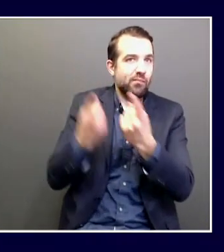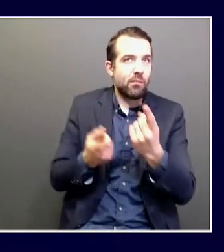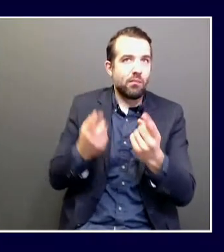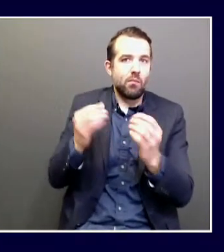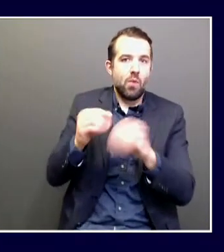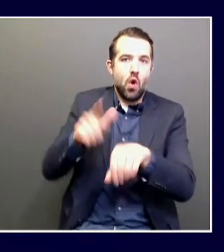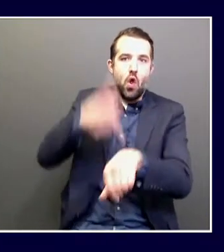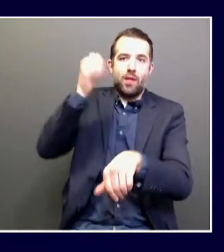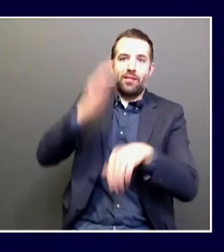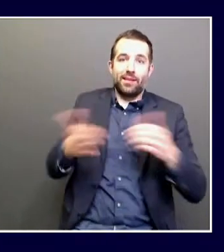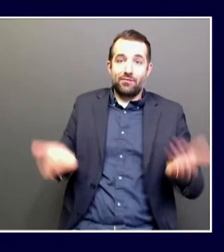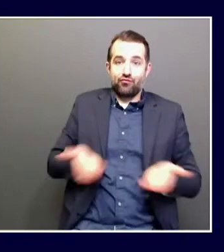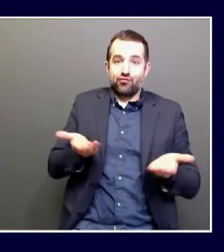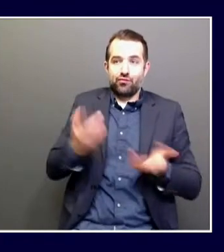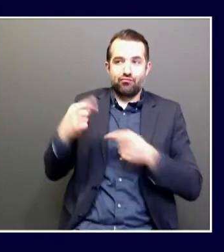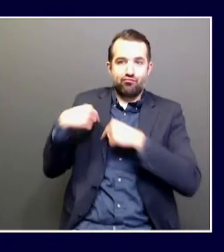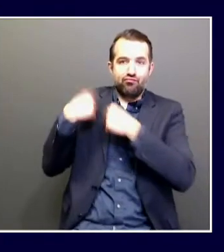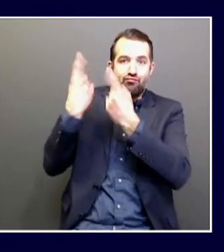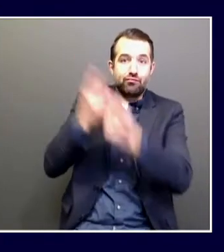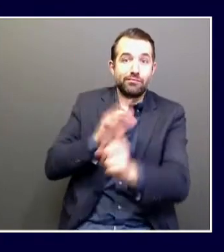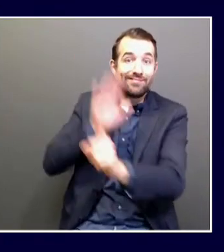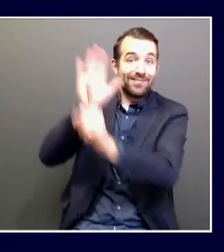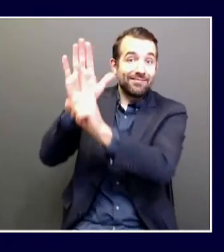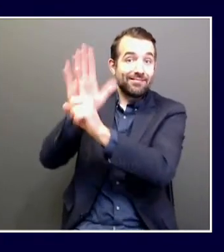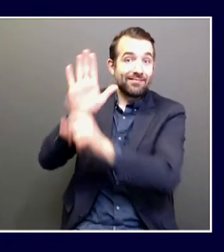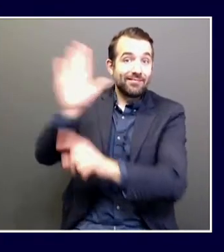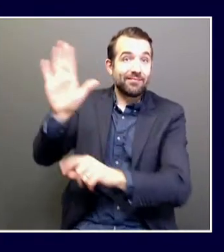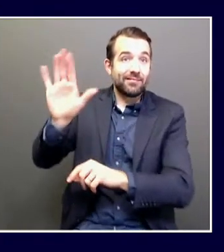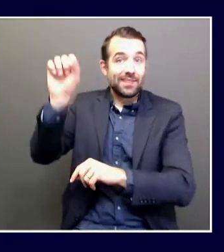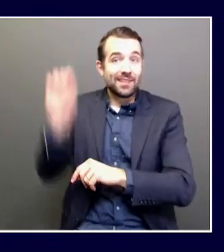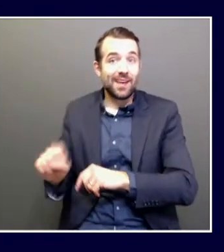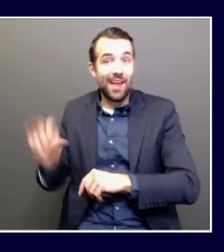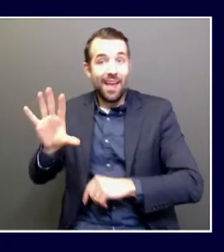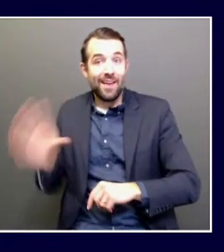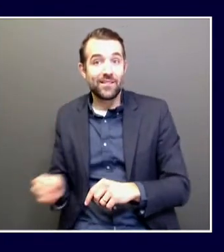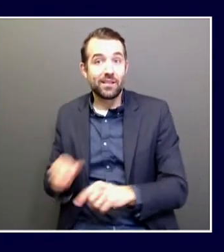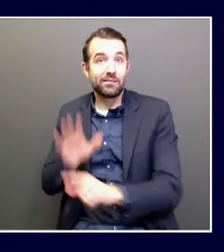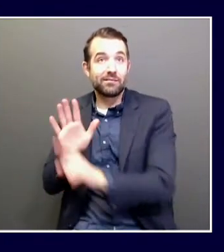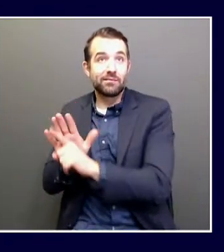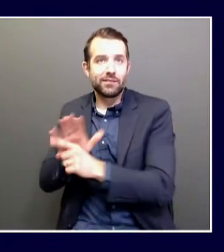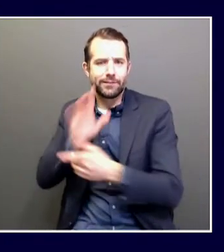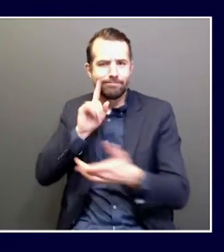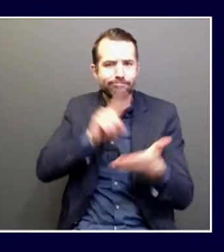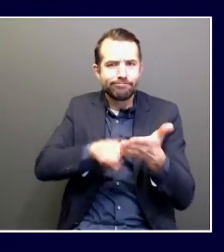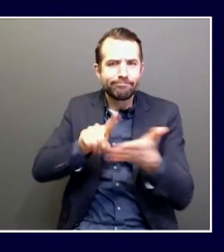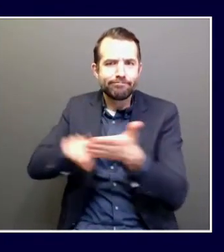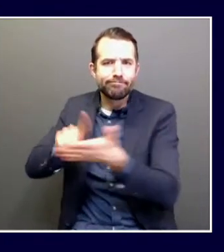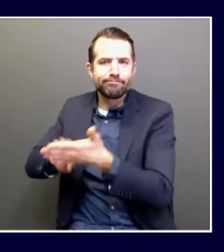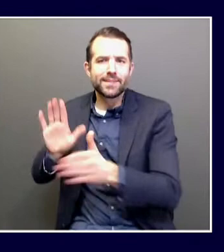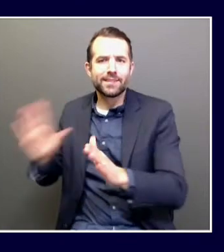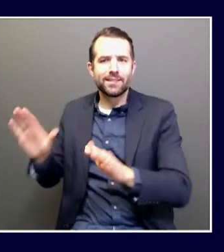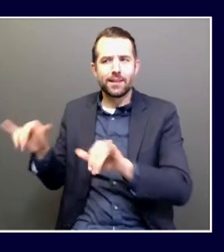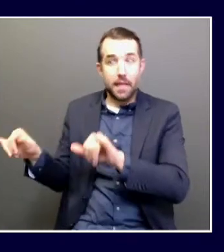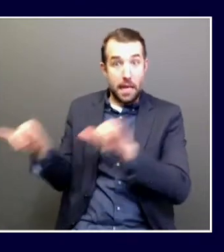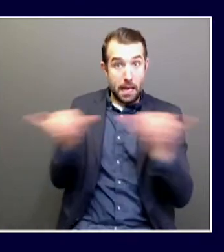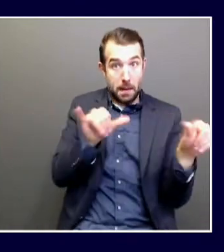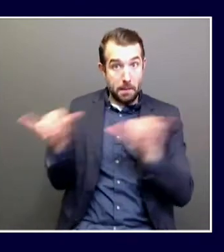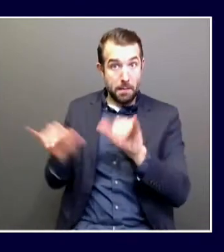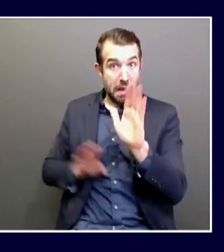of the world is becoming more clear. As it does, we'll have a better sense of what the Omicron variant means here in